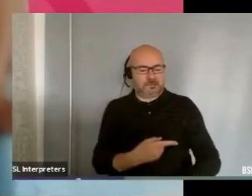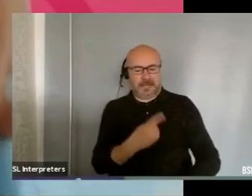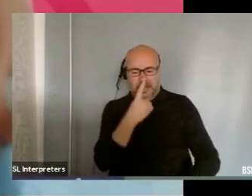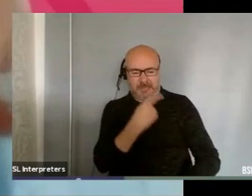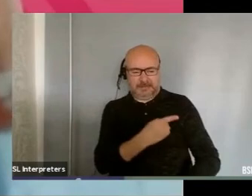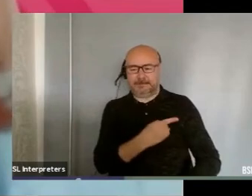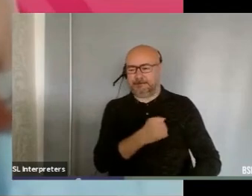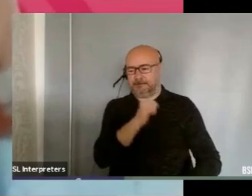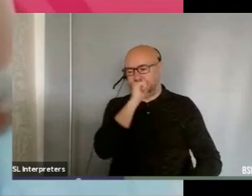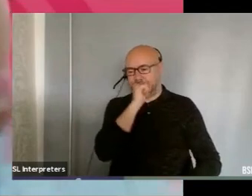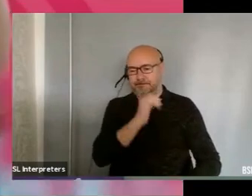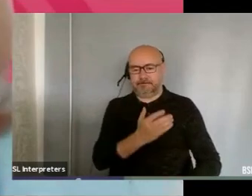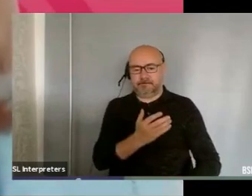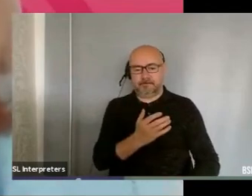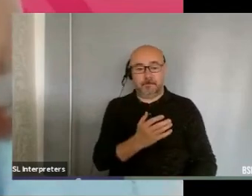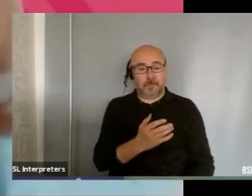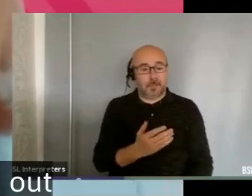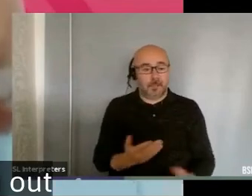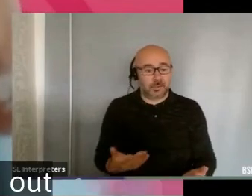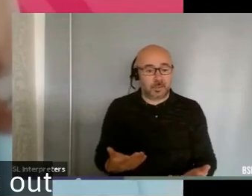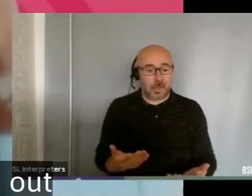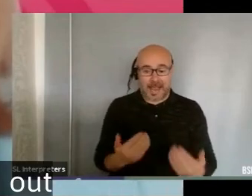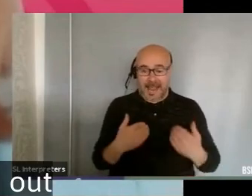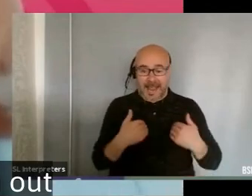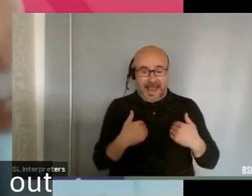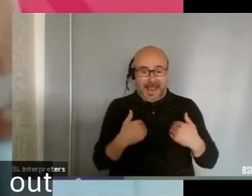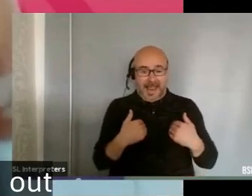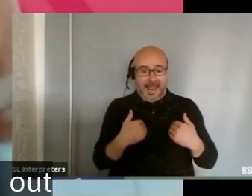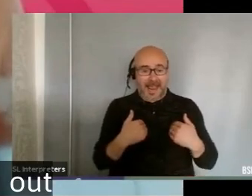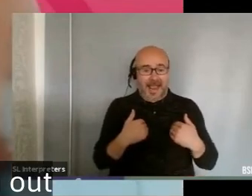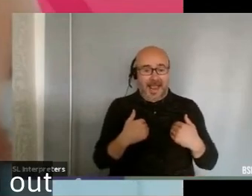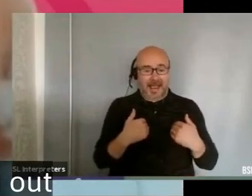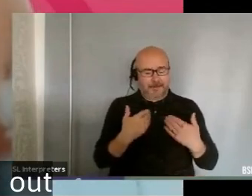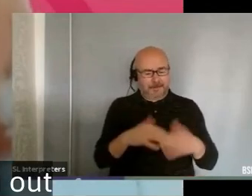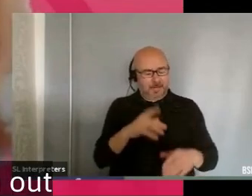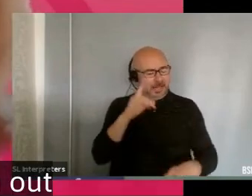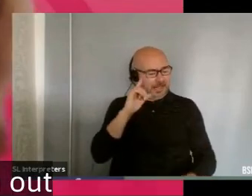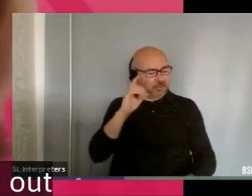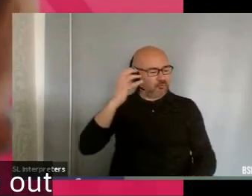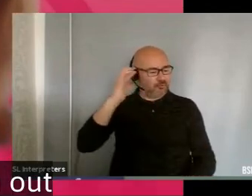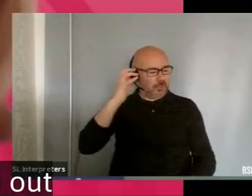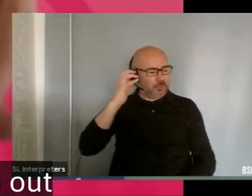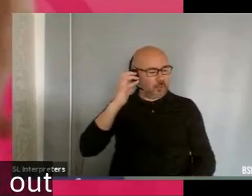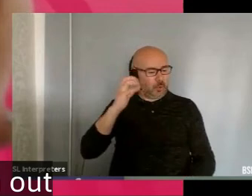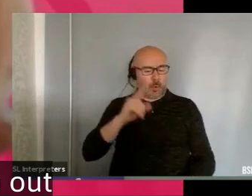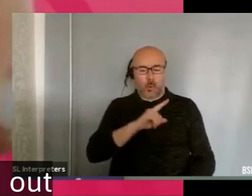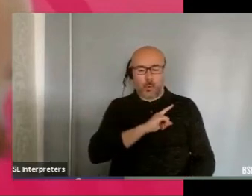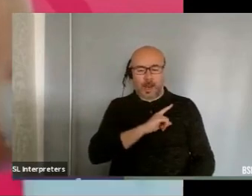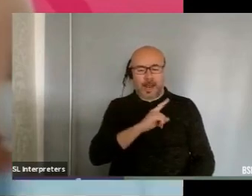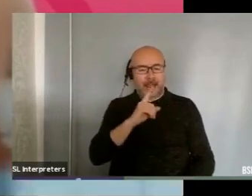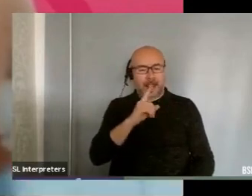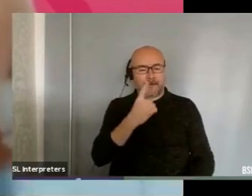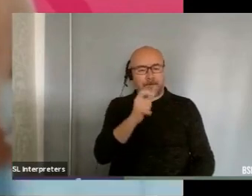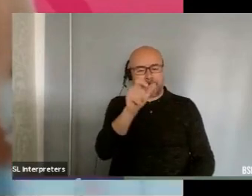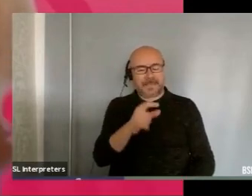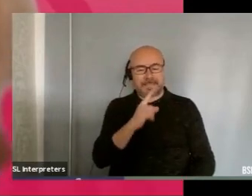one time, and someone phoned in and she said, I don't take my mum out anymore because she has this habit. If